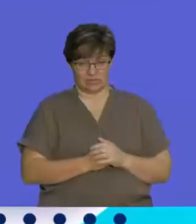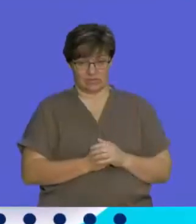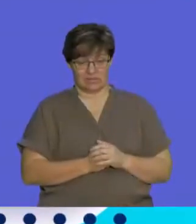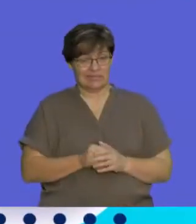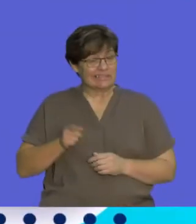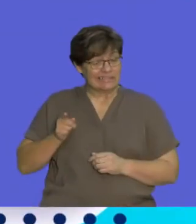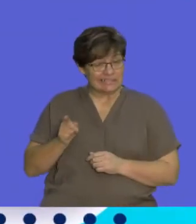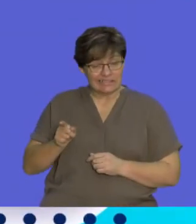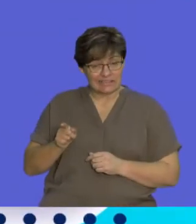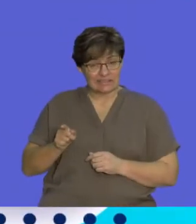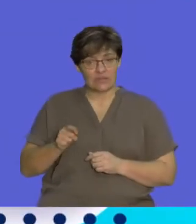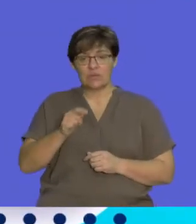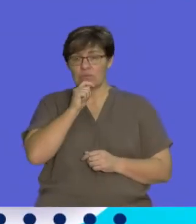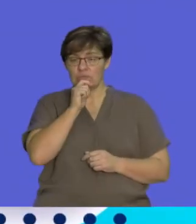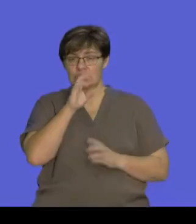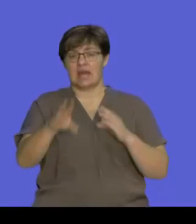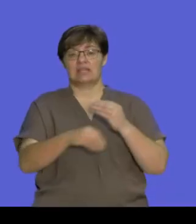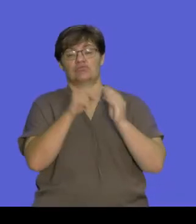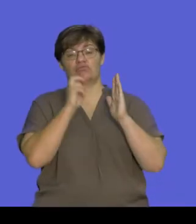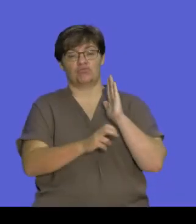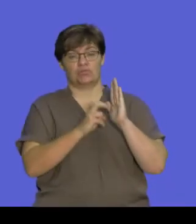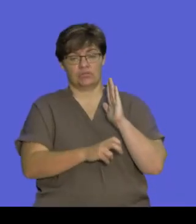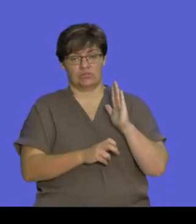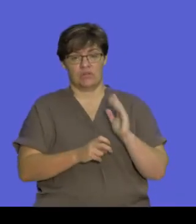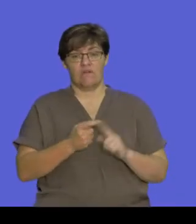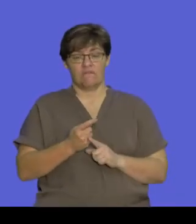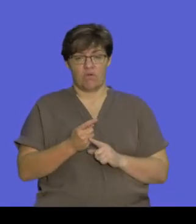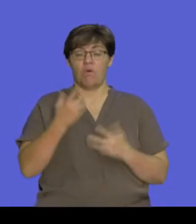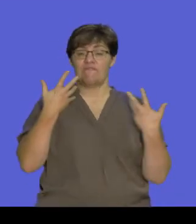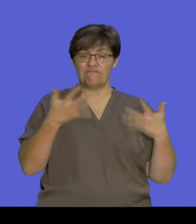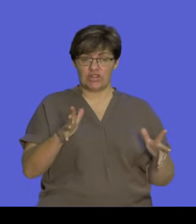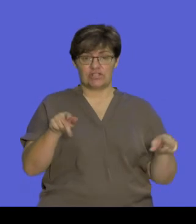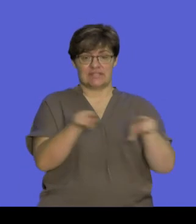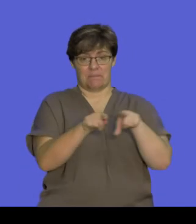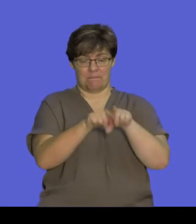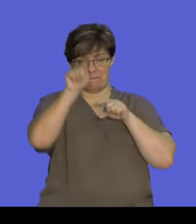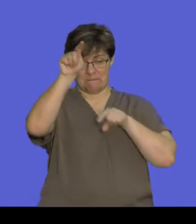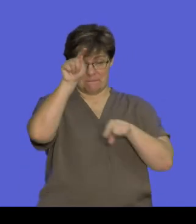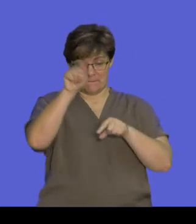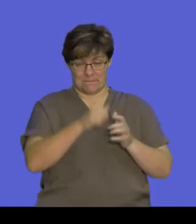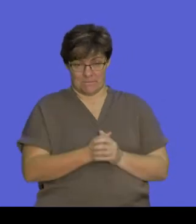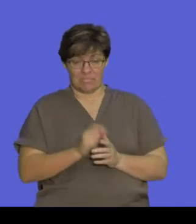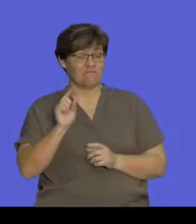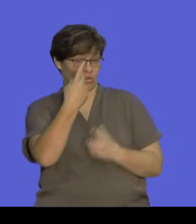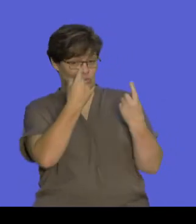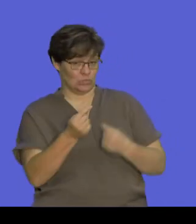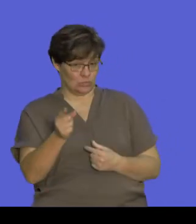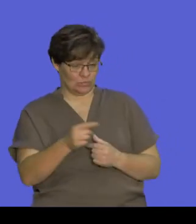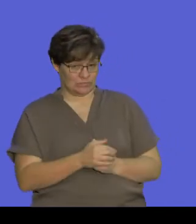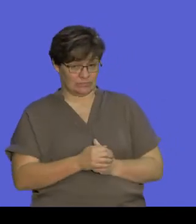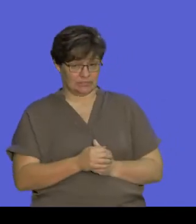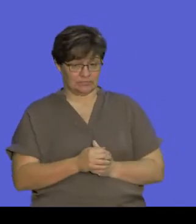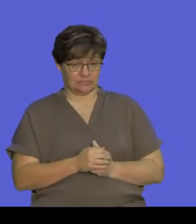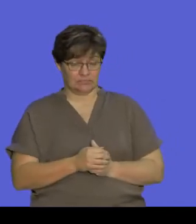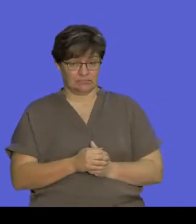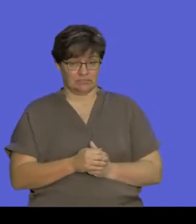we're going to use the addition rule for the ones that are the same. So let's do that first. And I'm just going to find